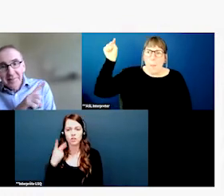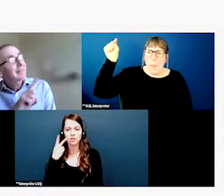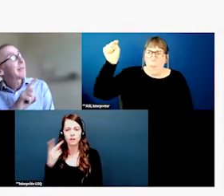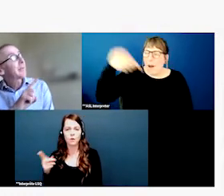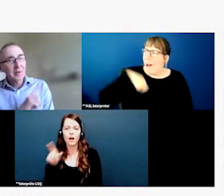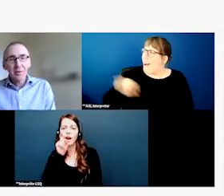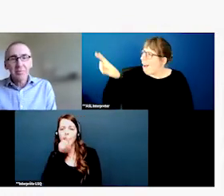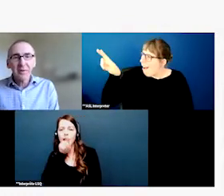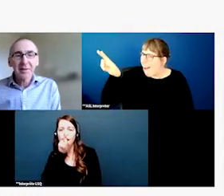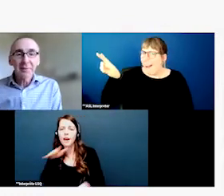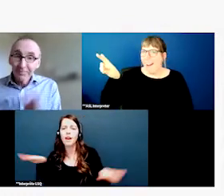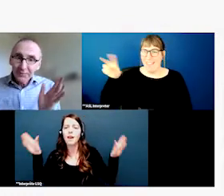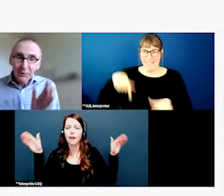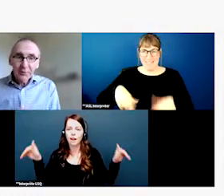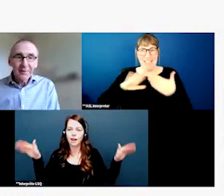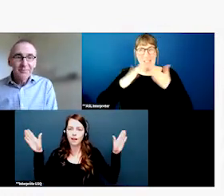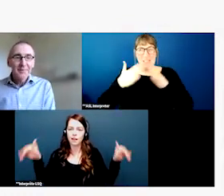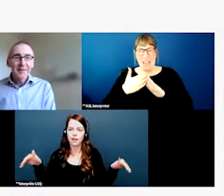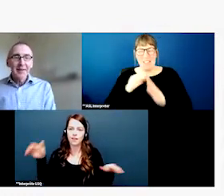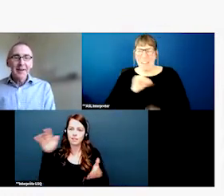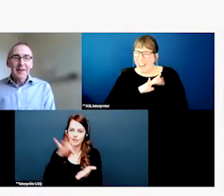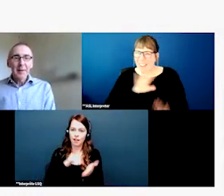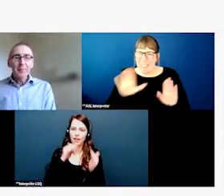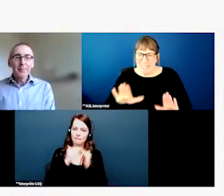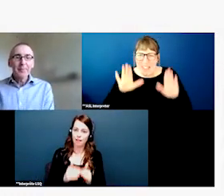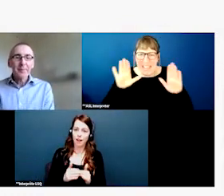now. American bald eagle, go figure.